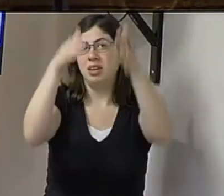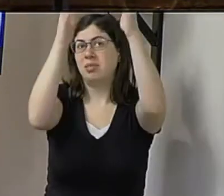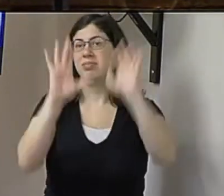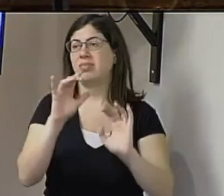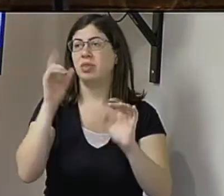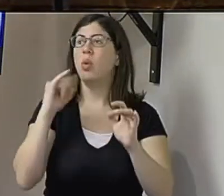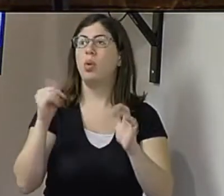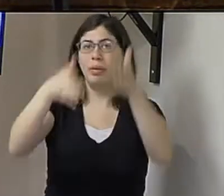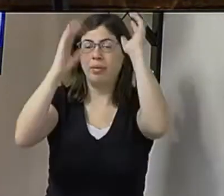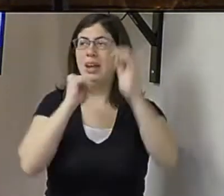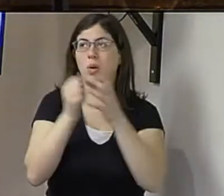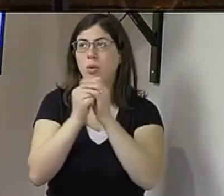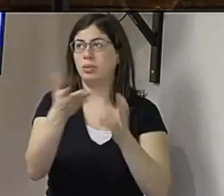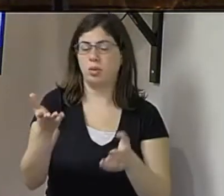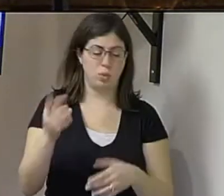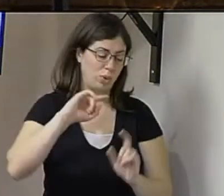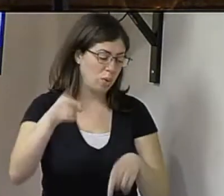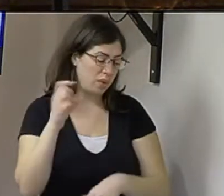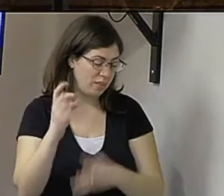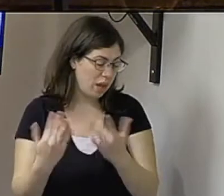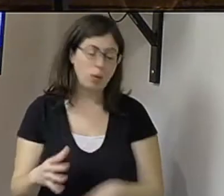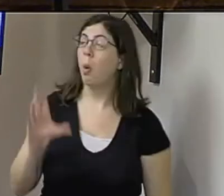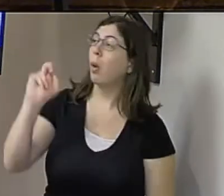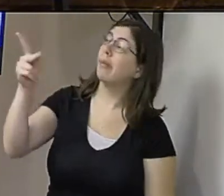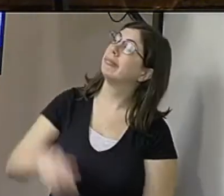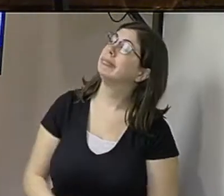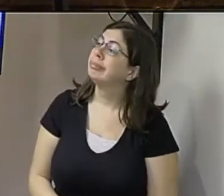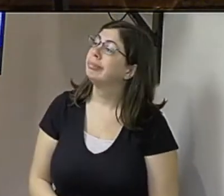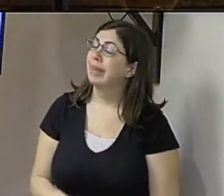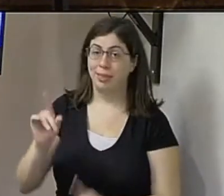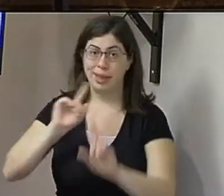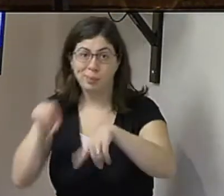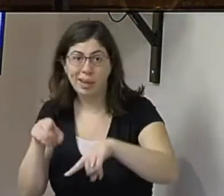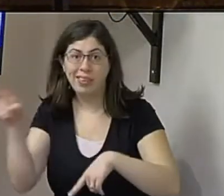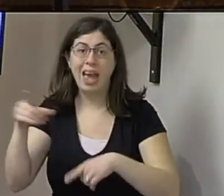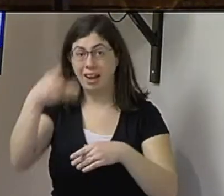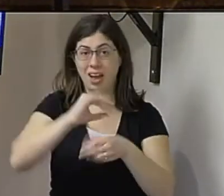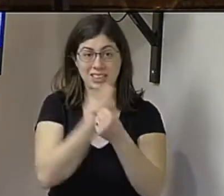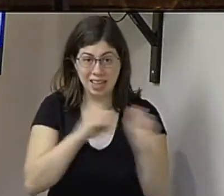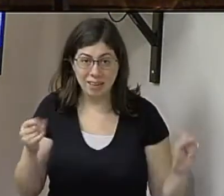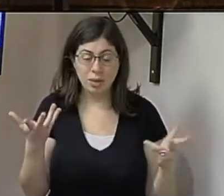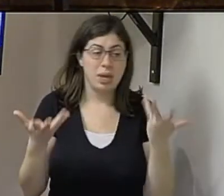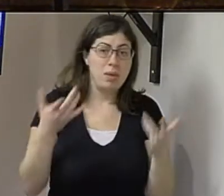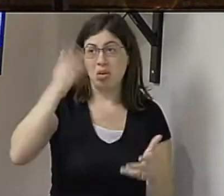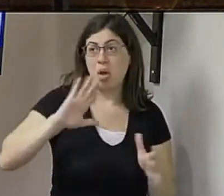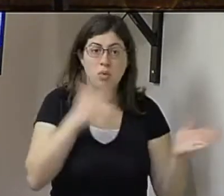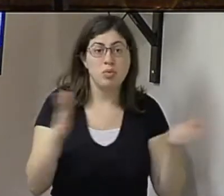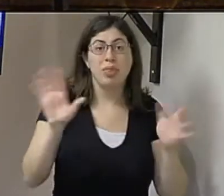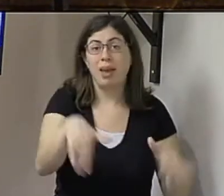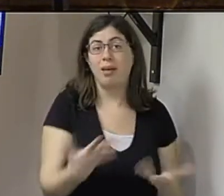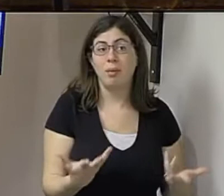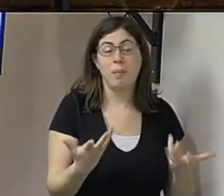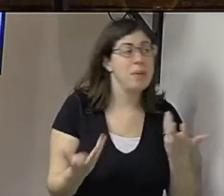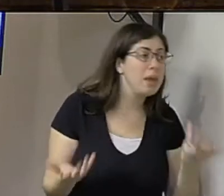It's just not going to happen, right? We're going to throw you into the fire. Okay, right? That's how they responded, and the Lord saved them out of that. So maybe that's what the Lord would have done.